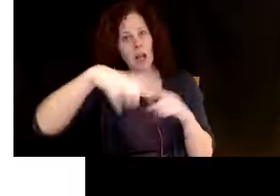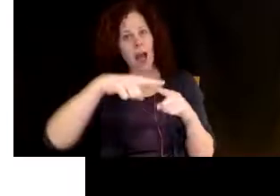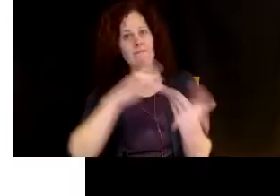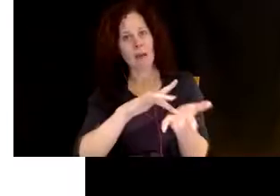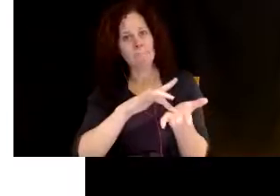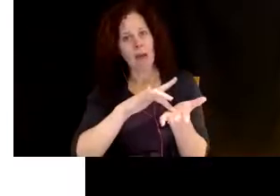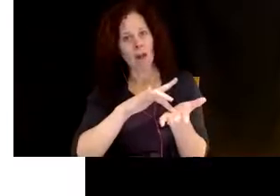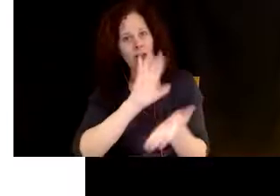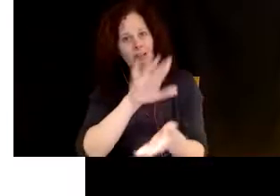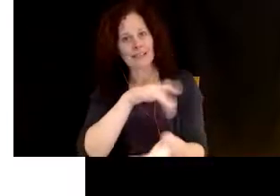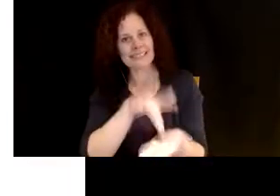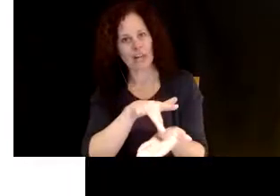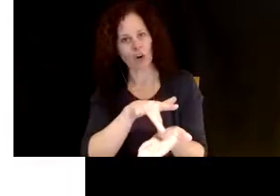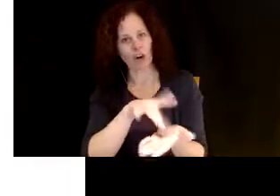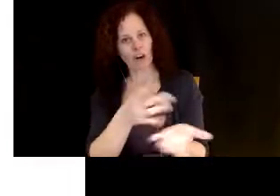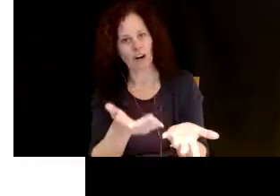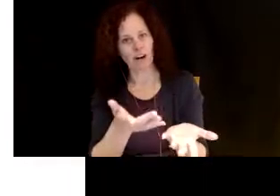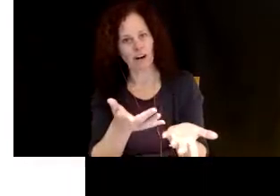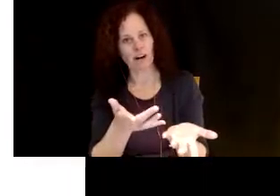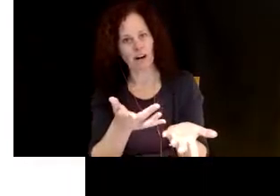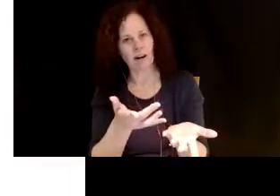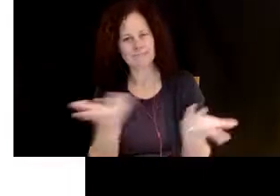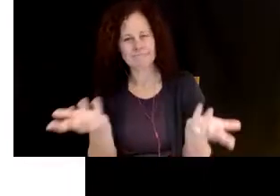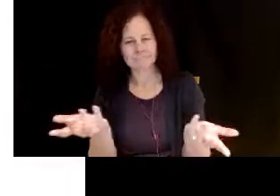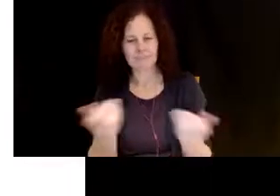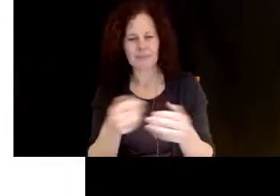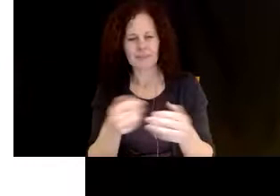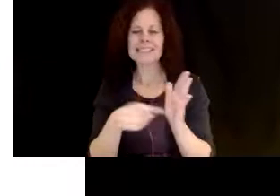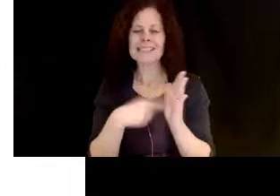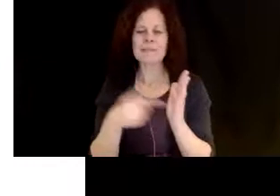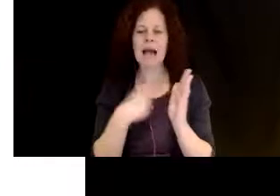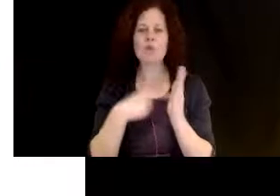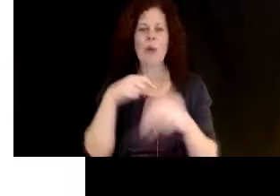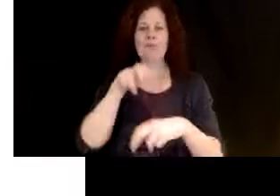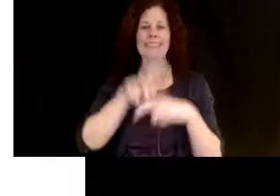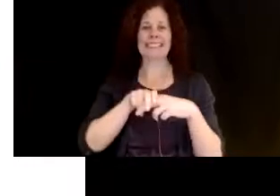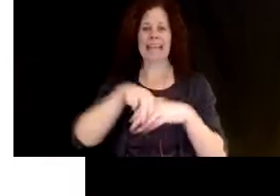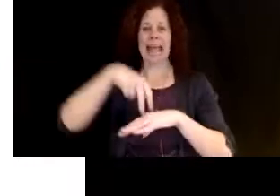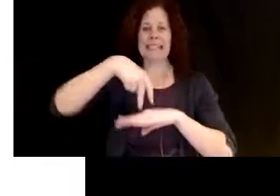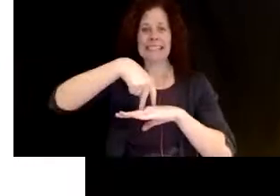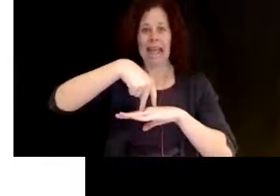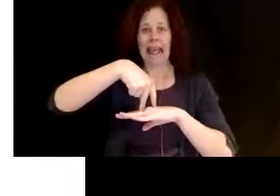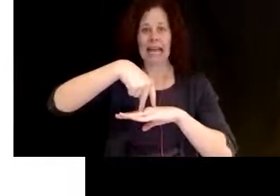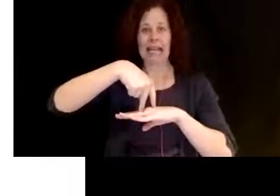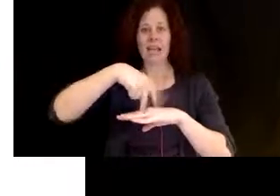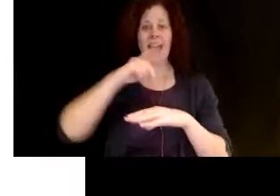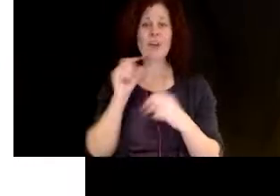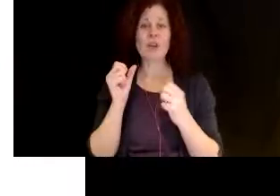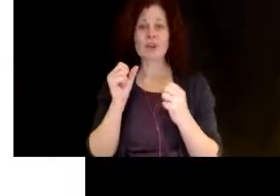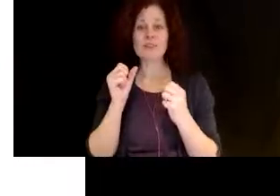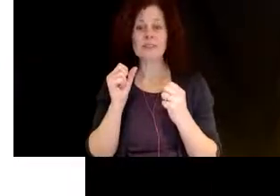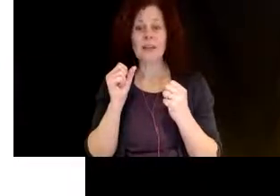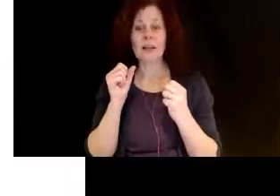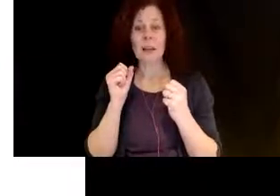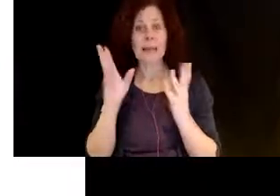down comfortably and wait there for the bus. You know how sometimes you have to sit there and stand? And I mean, there's older people that can't stand. I'm a senior